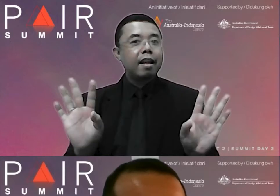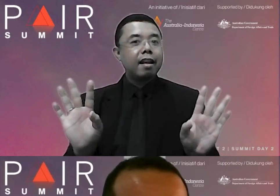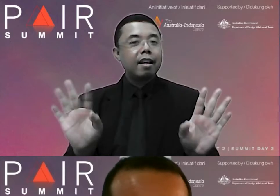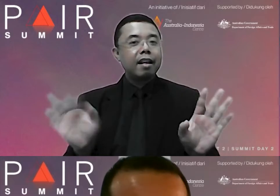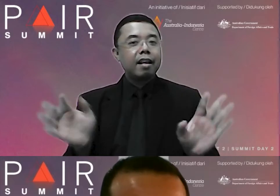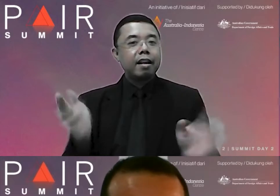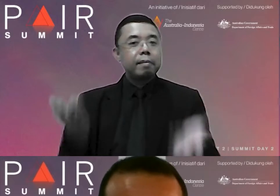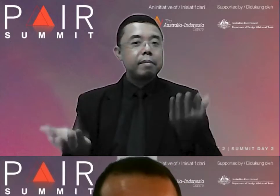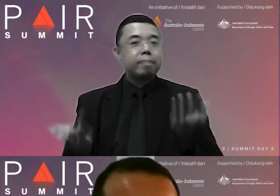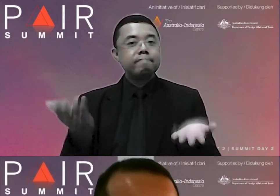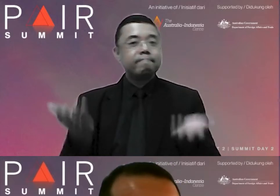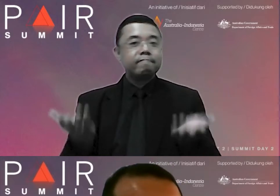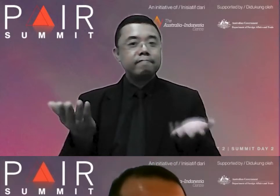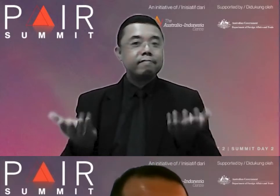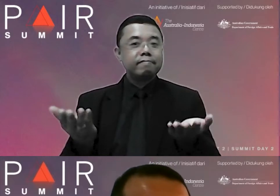Yes,